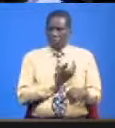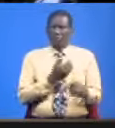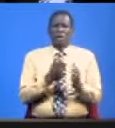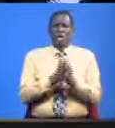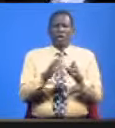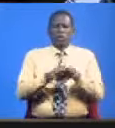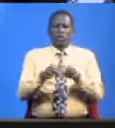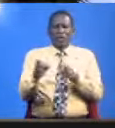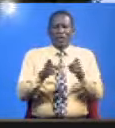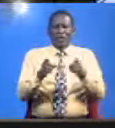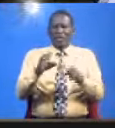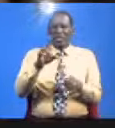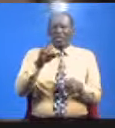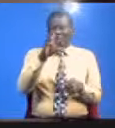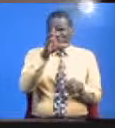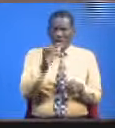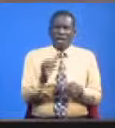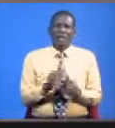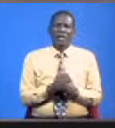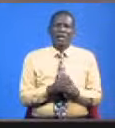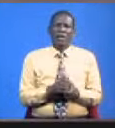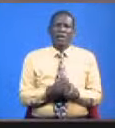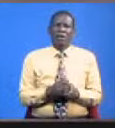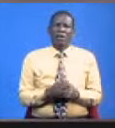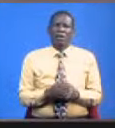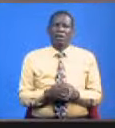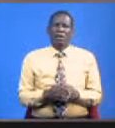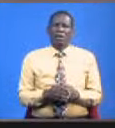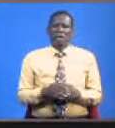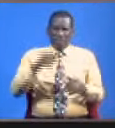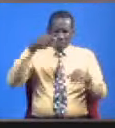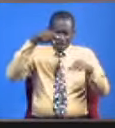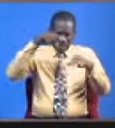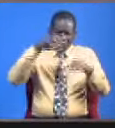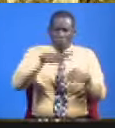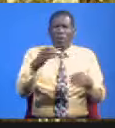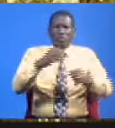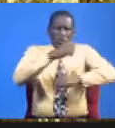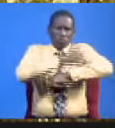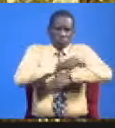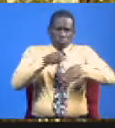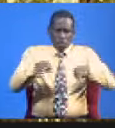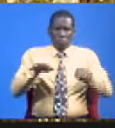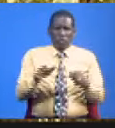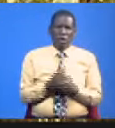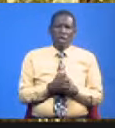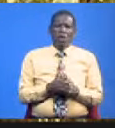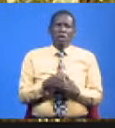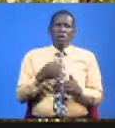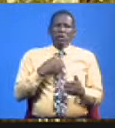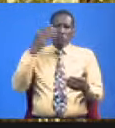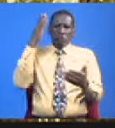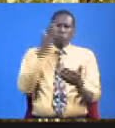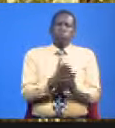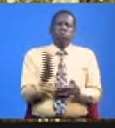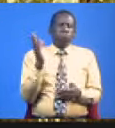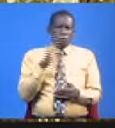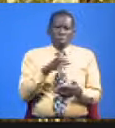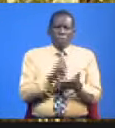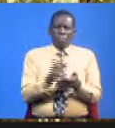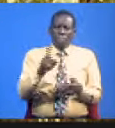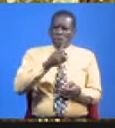the Directorate of Criminal Investigations, who stormed the school today morning. We have confirmed the exam